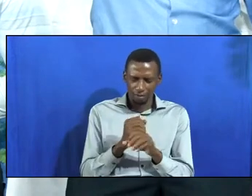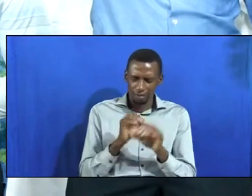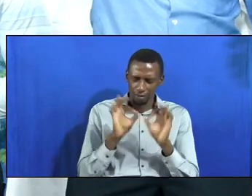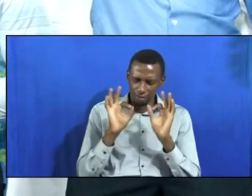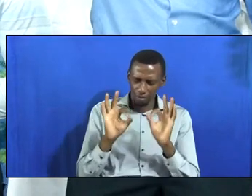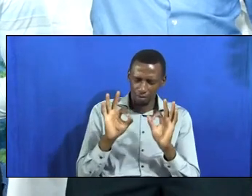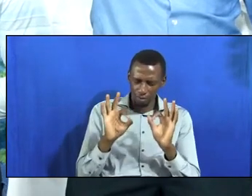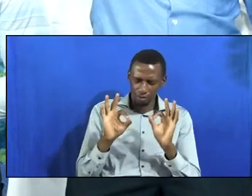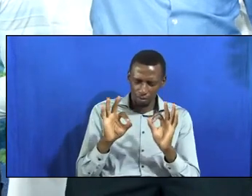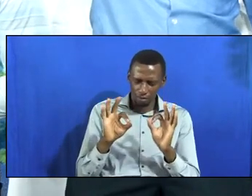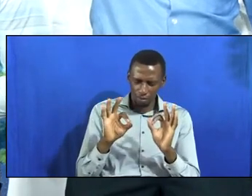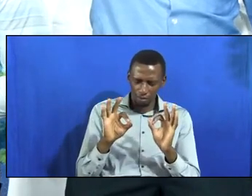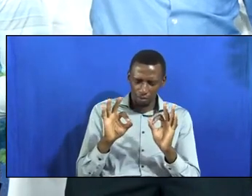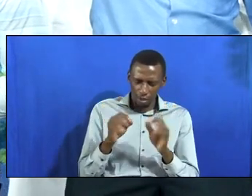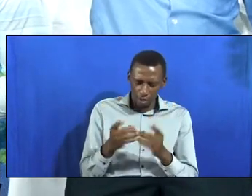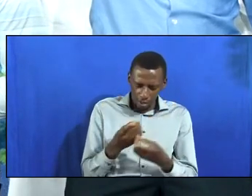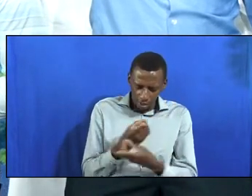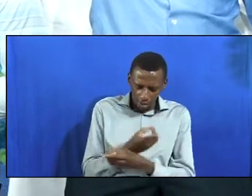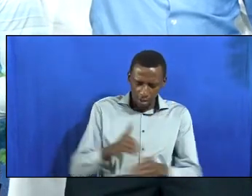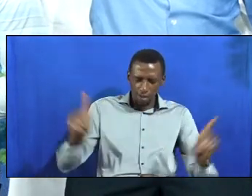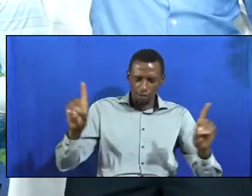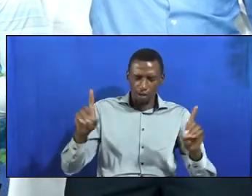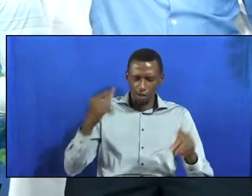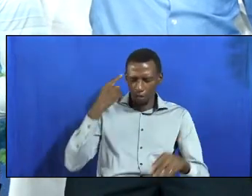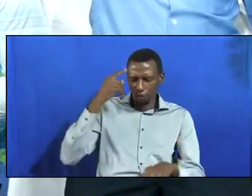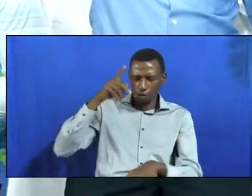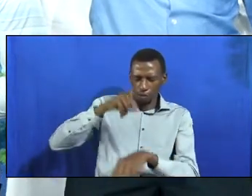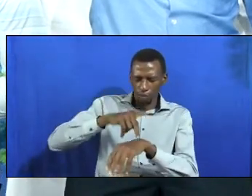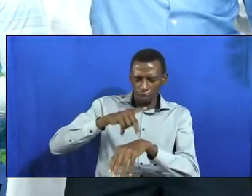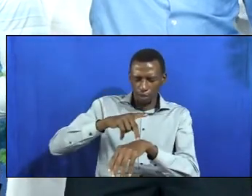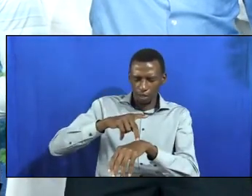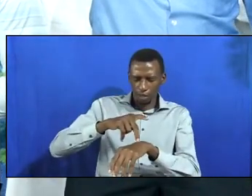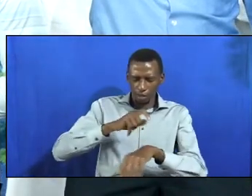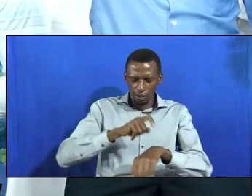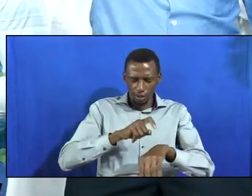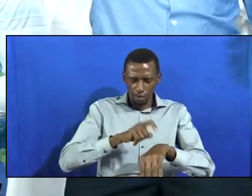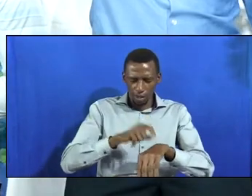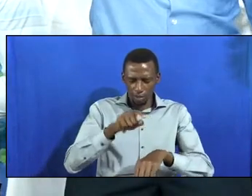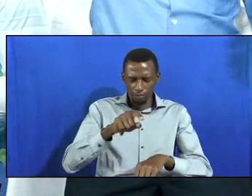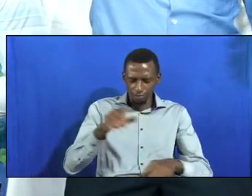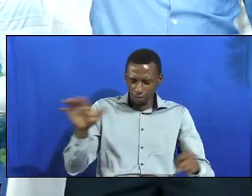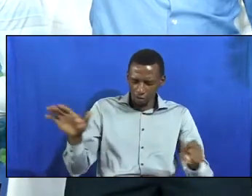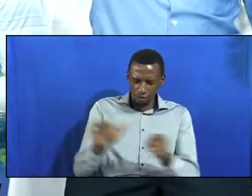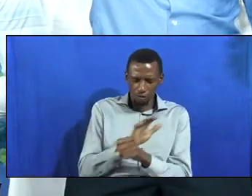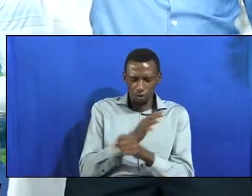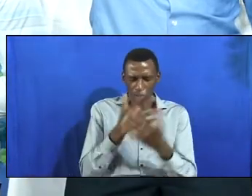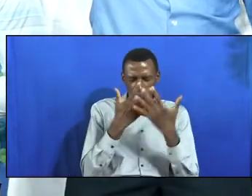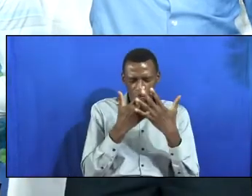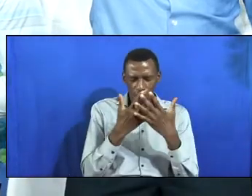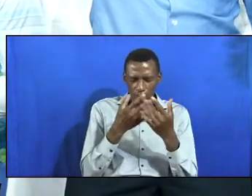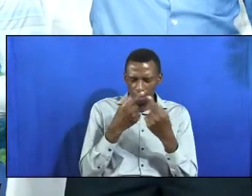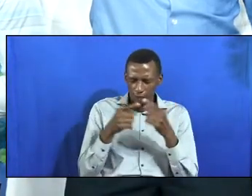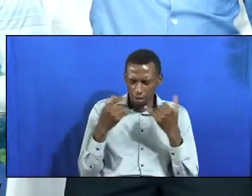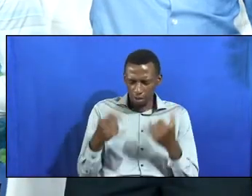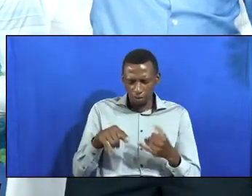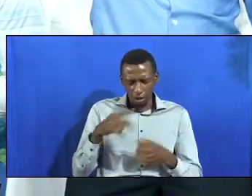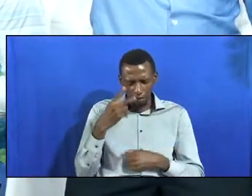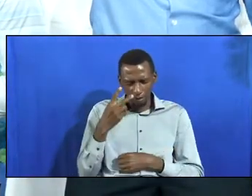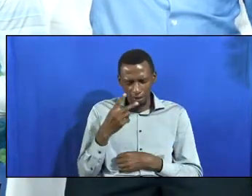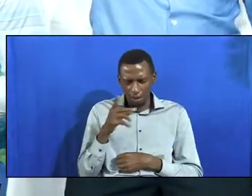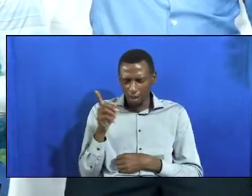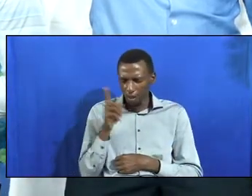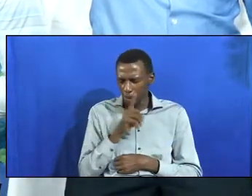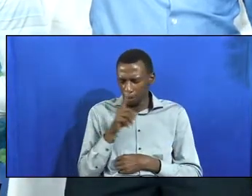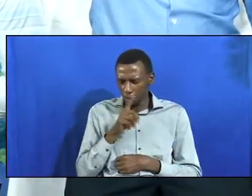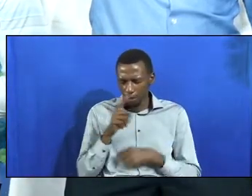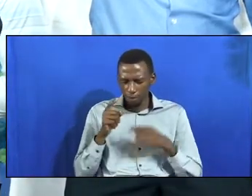delivery for Peter, who was in a maximum prison. But Lord, we have seen a more terrible prison, the prison of sin.